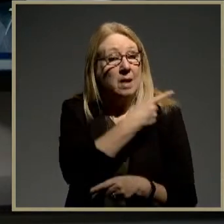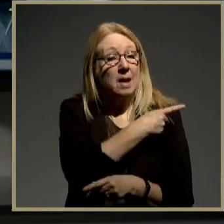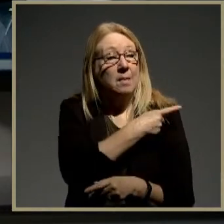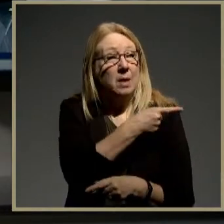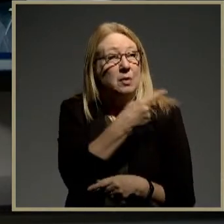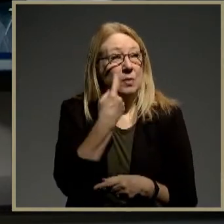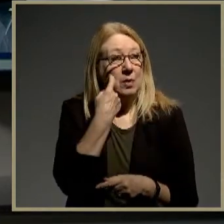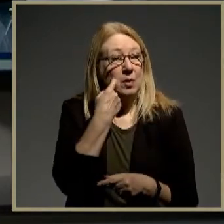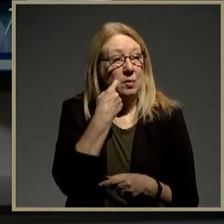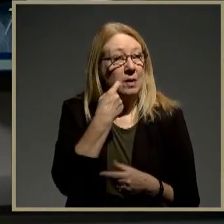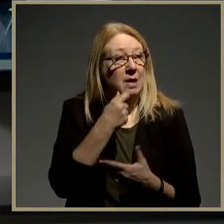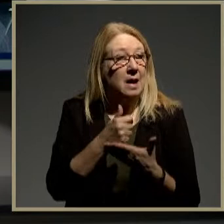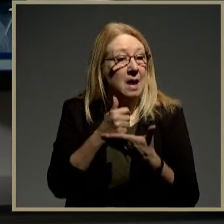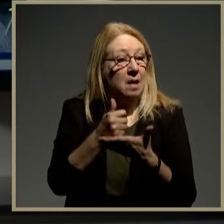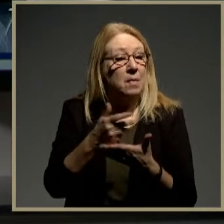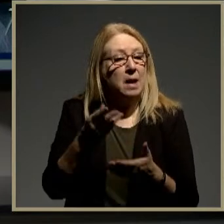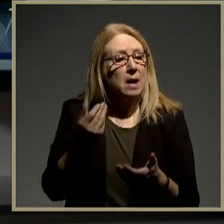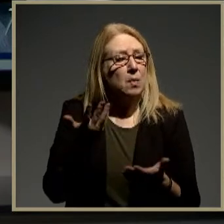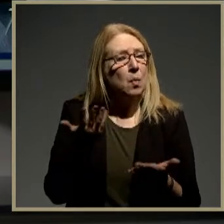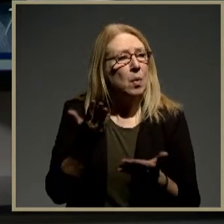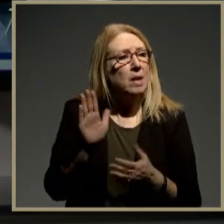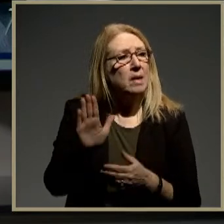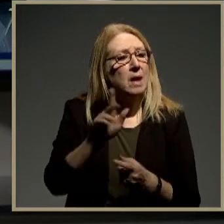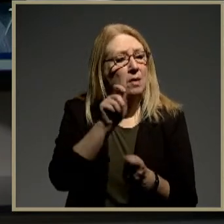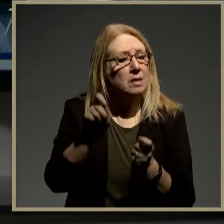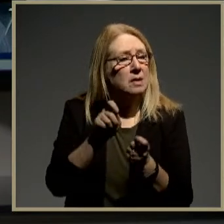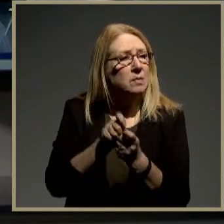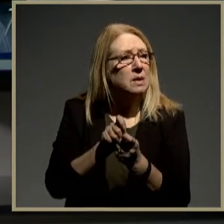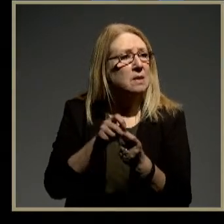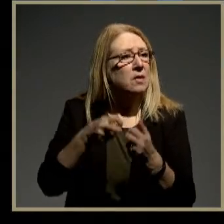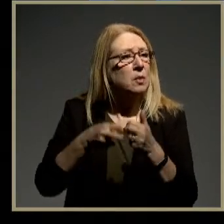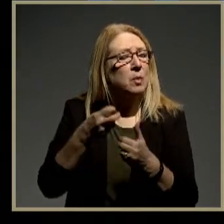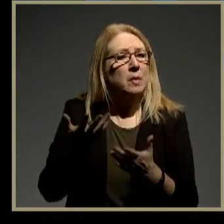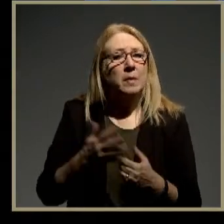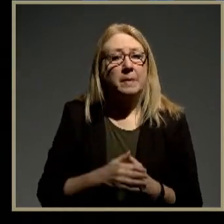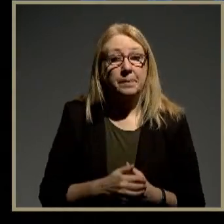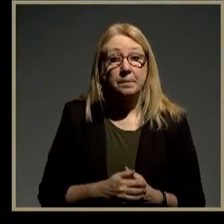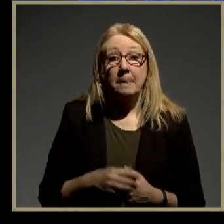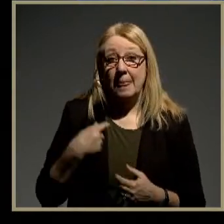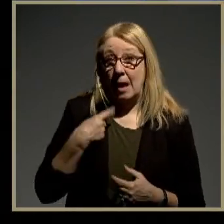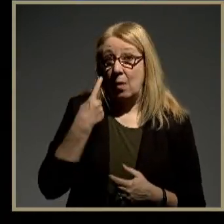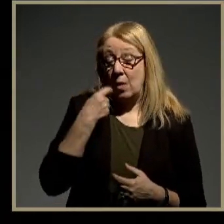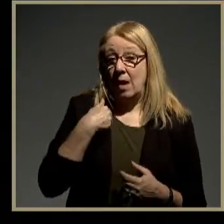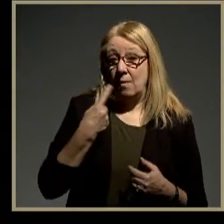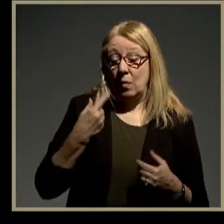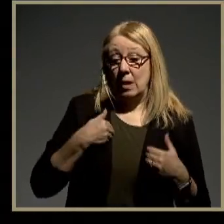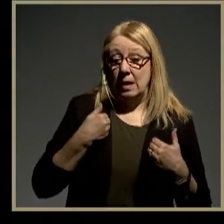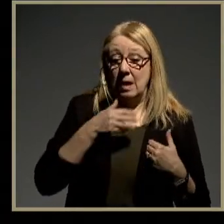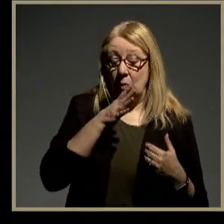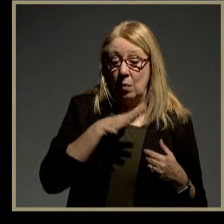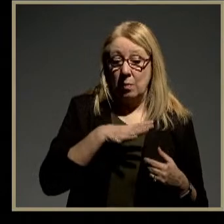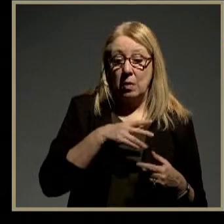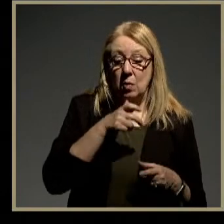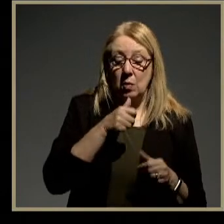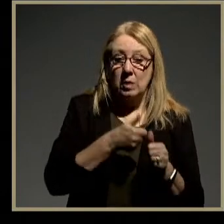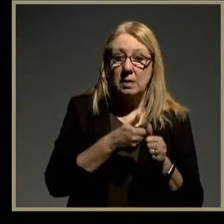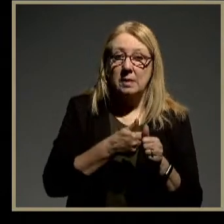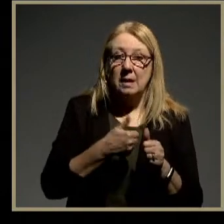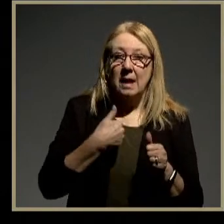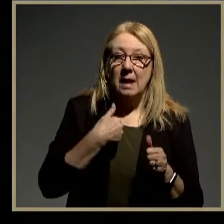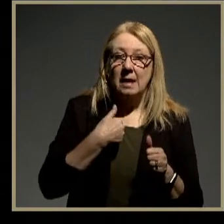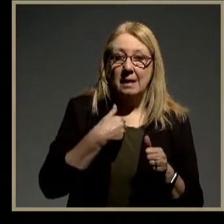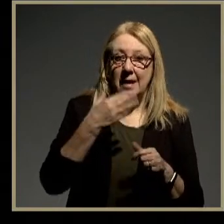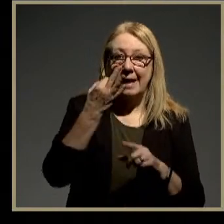recently treated and what was their specific obstacle? I recently had a young lady who had about a